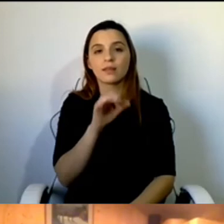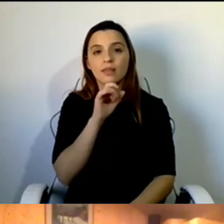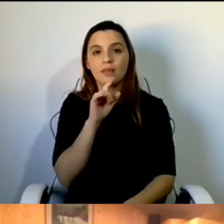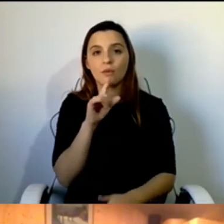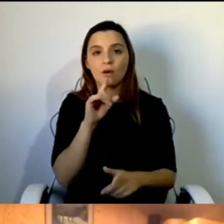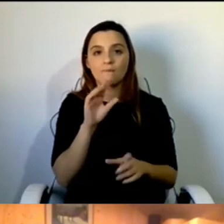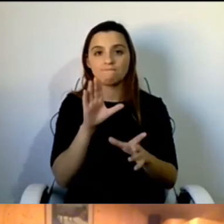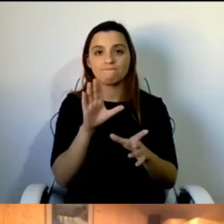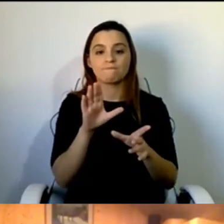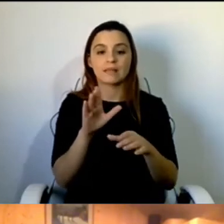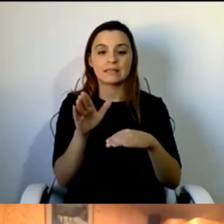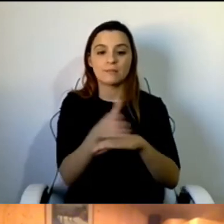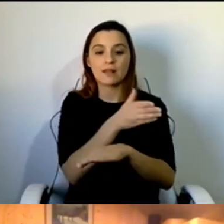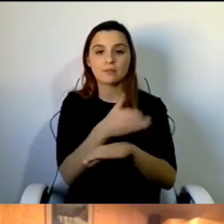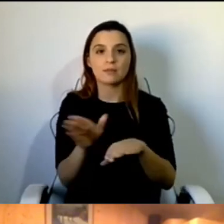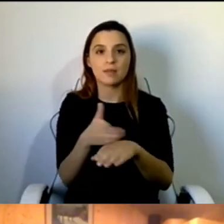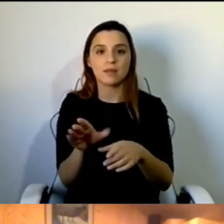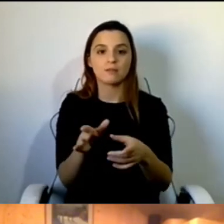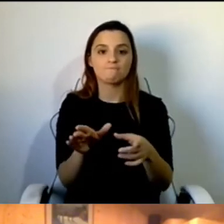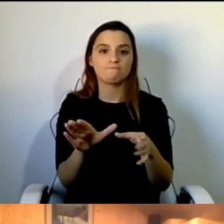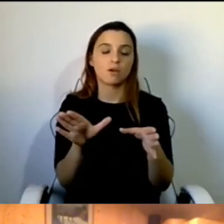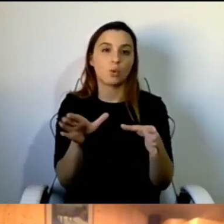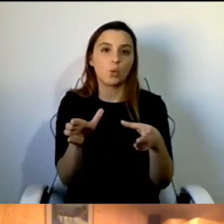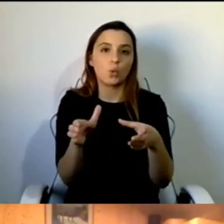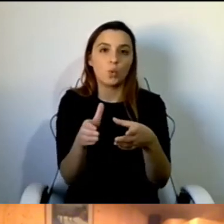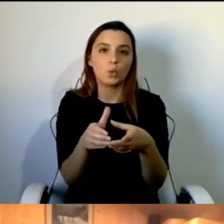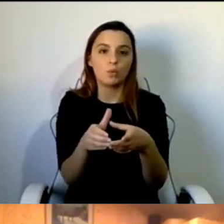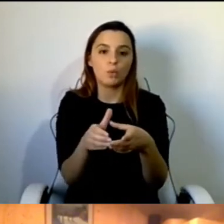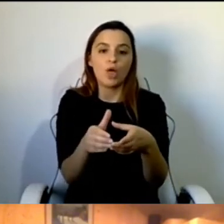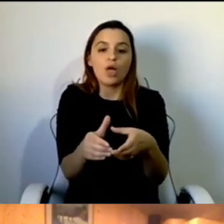also a tool for cutting people off.